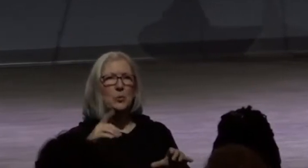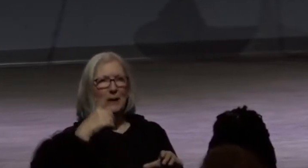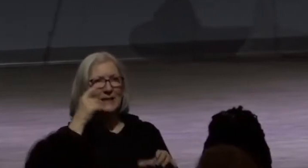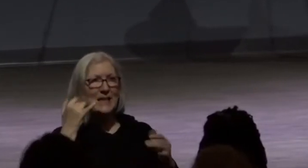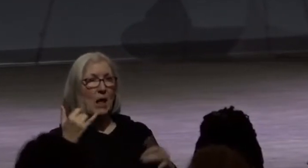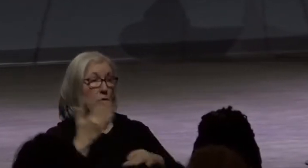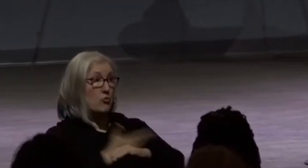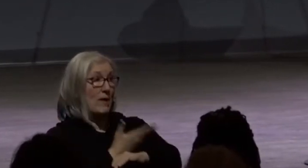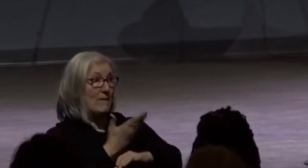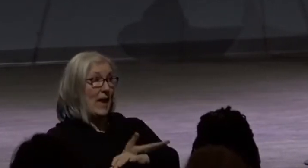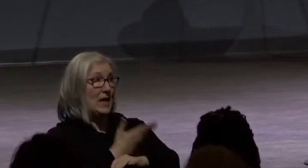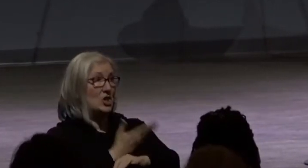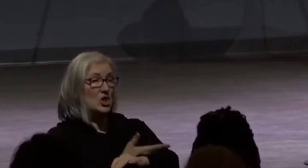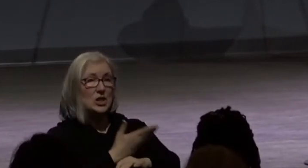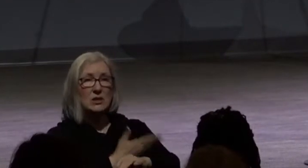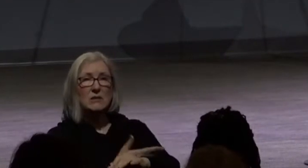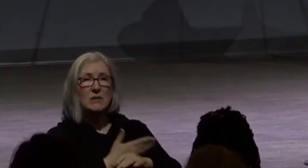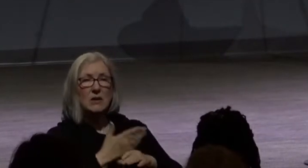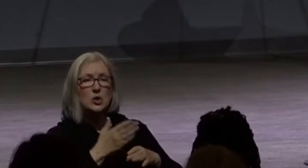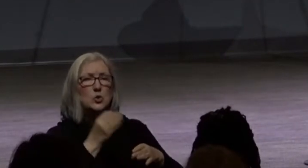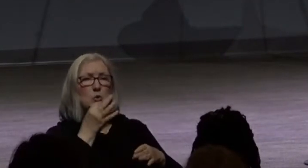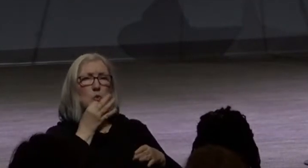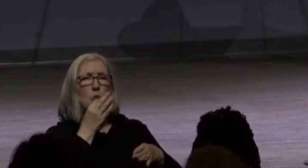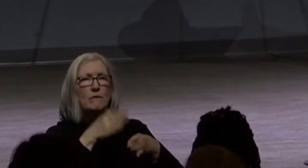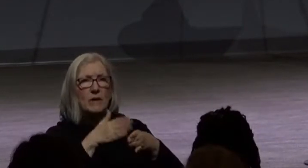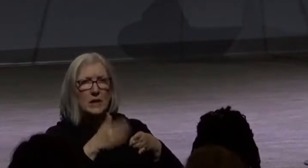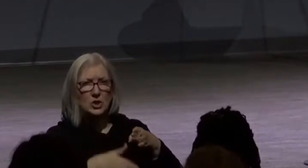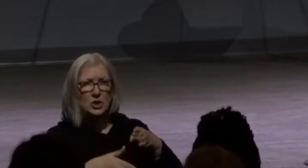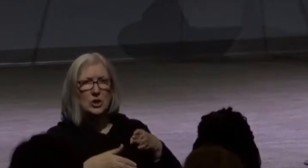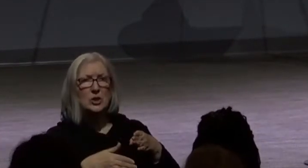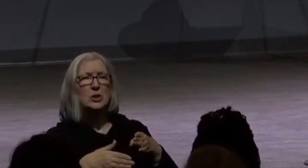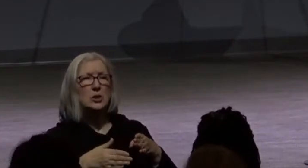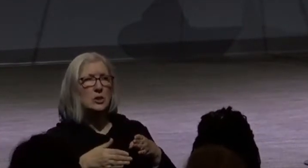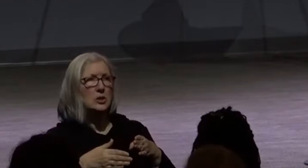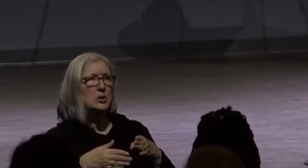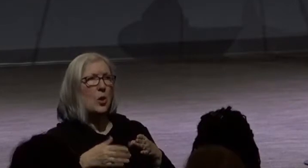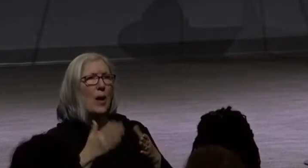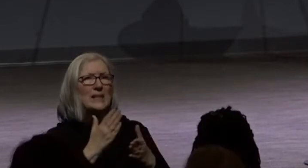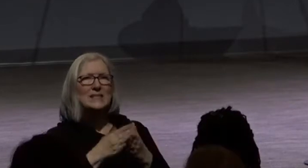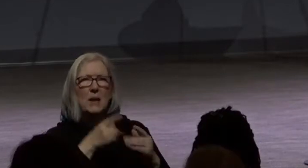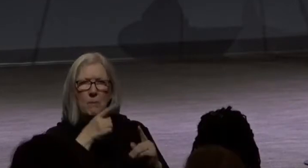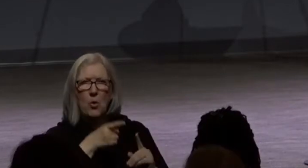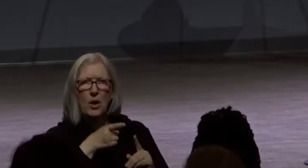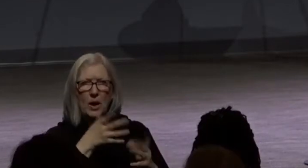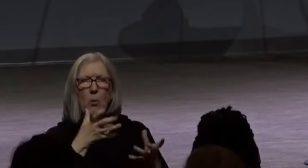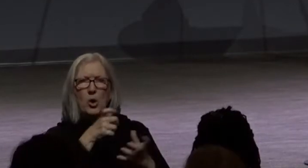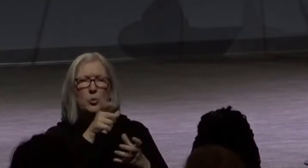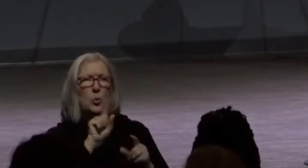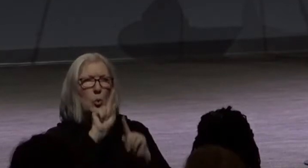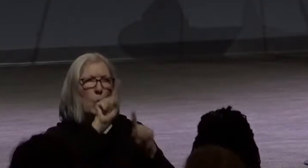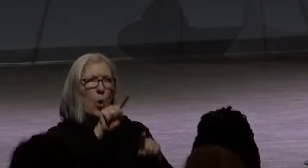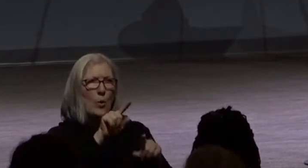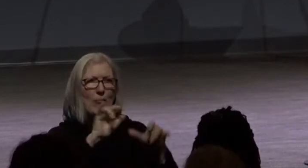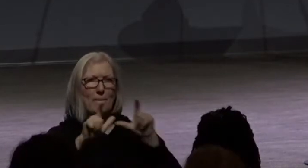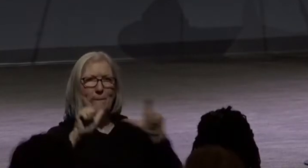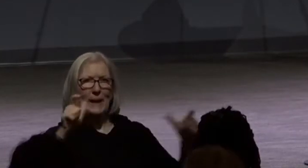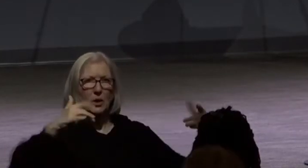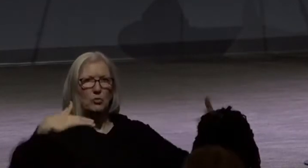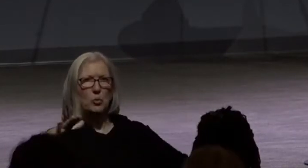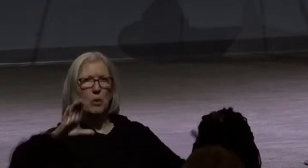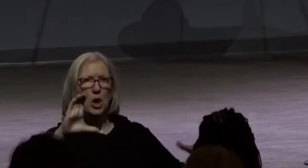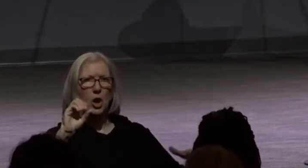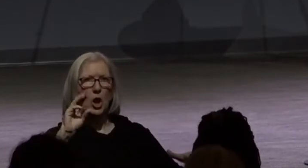renovation part of this whole big project. At some point, stand in the commons, the big room out there, look up the art